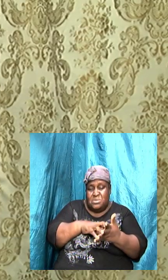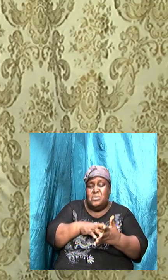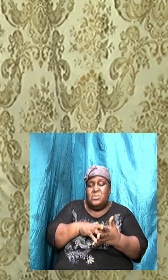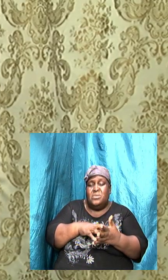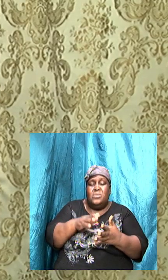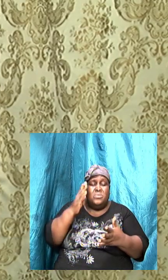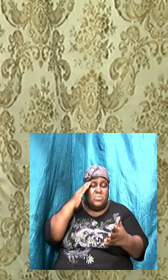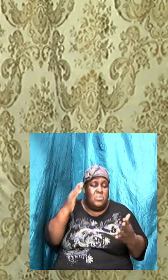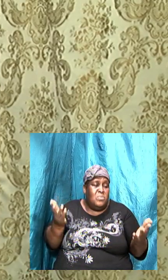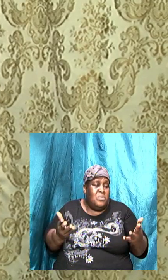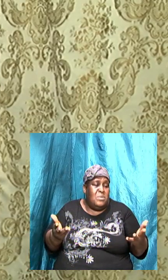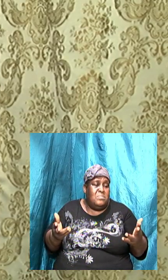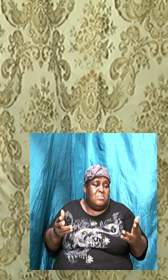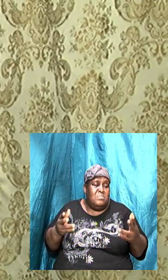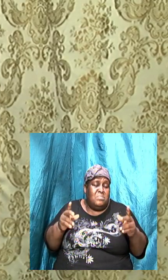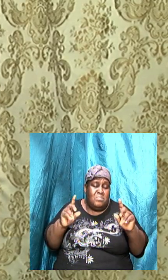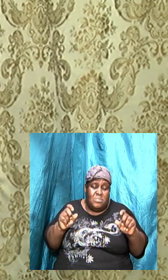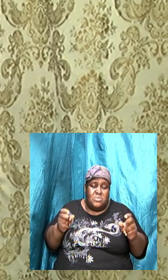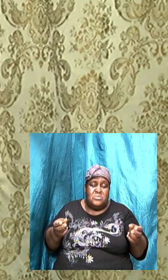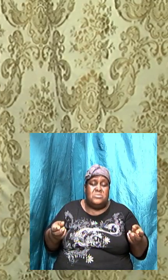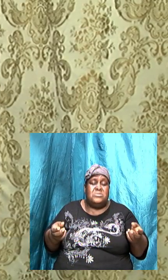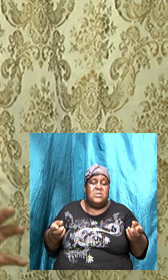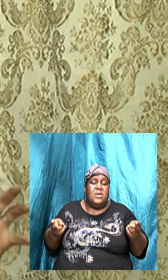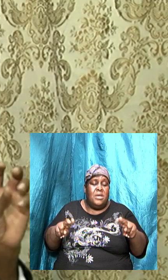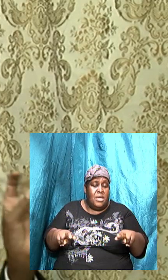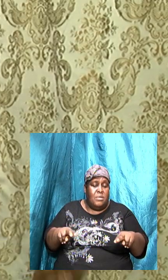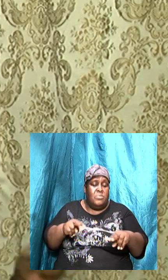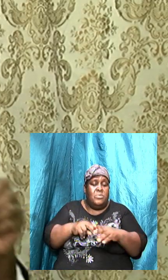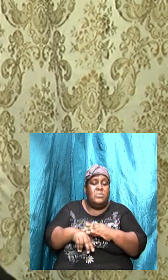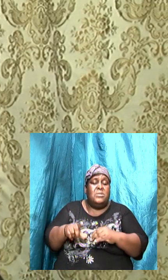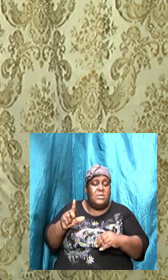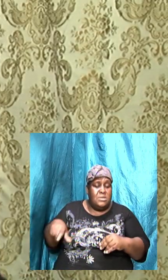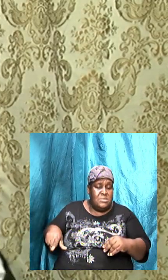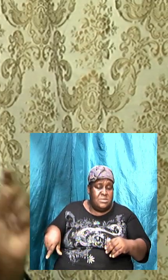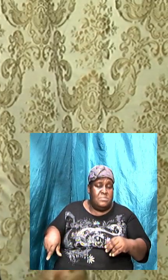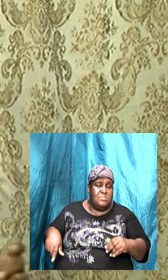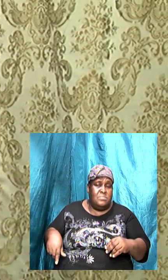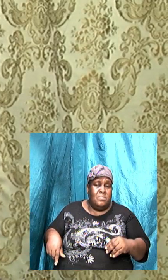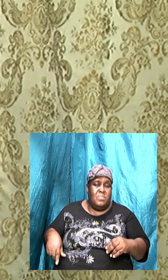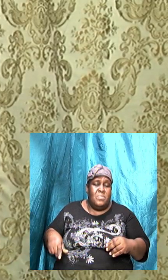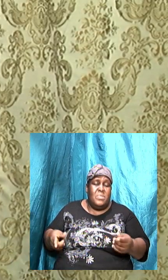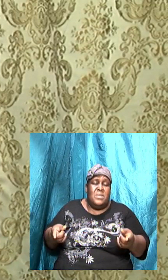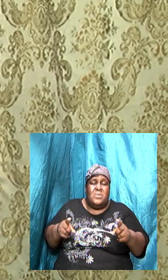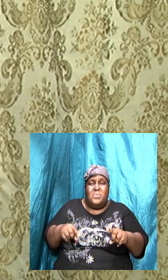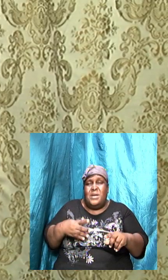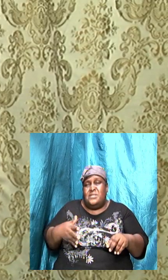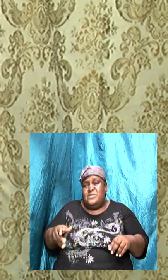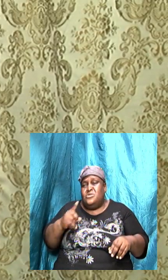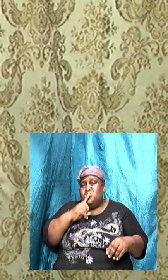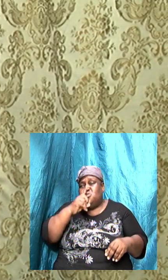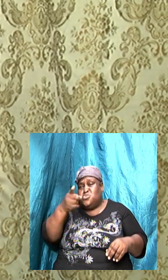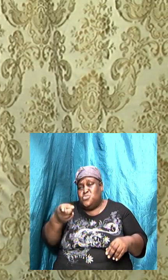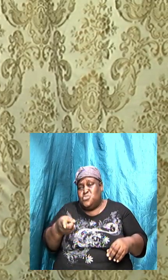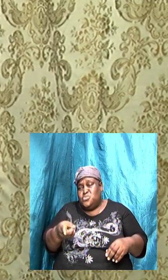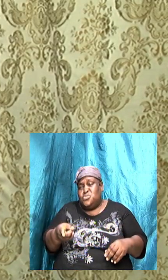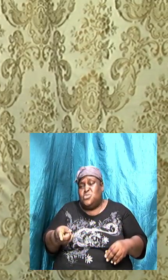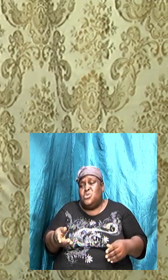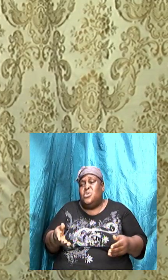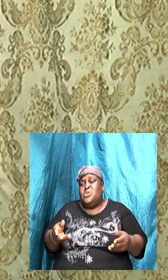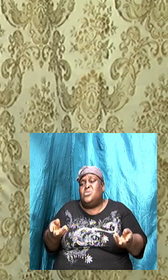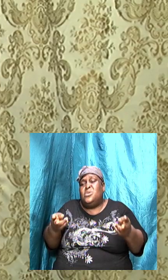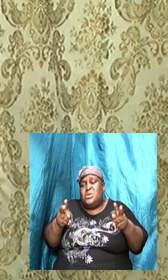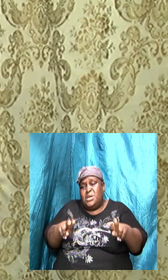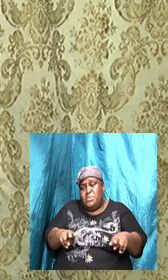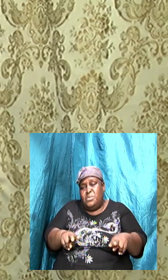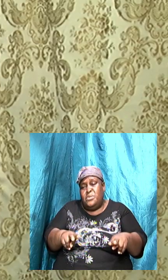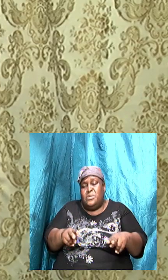in a little while. But while these things are true and they will come and these things will happen, it is